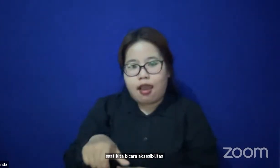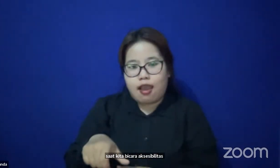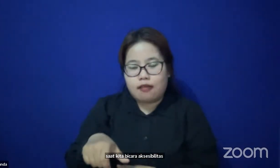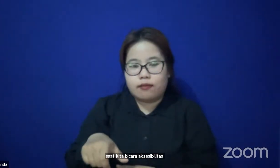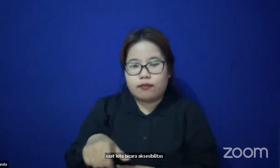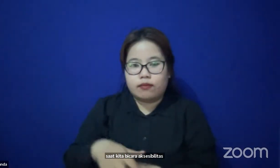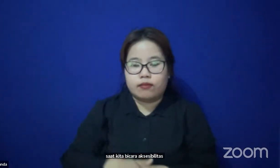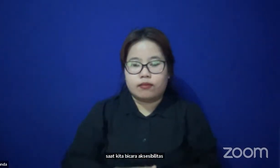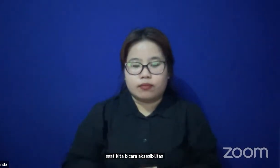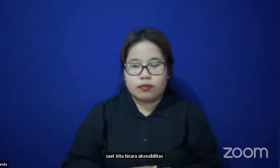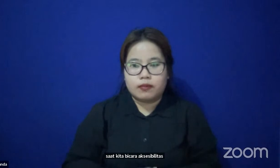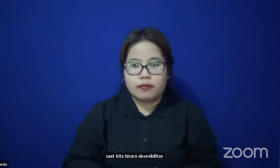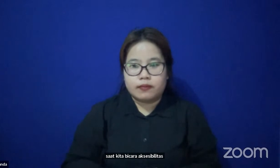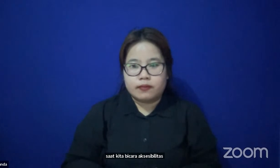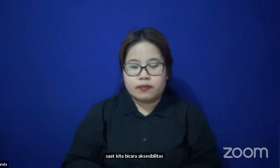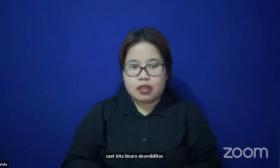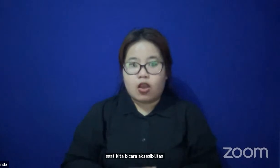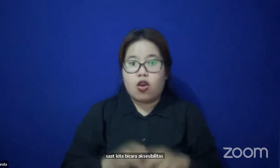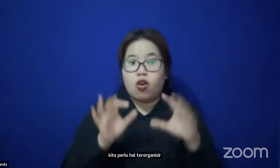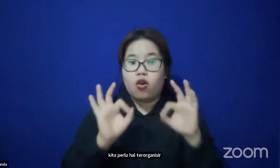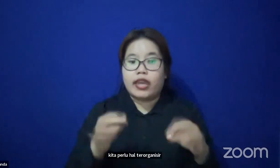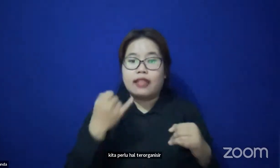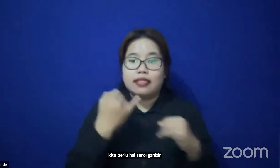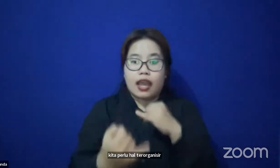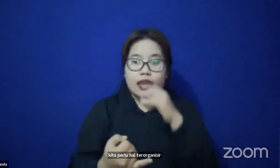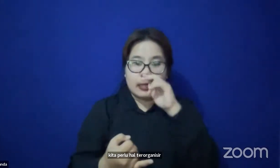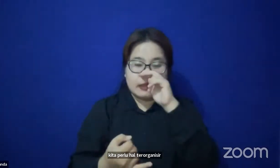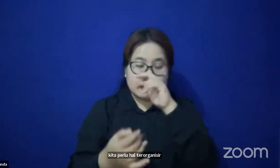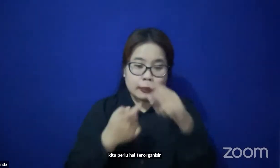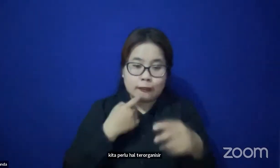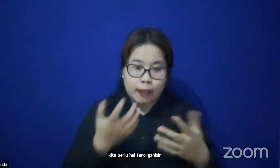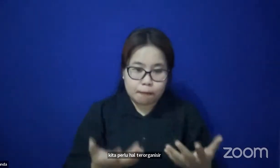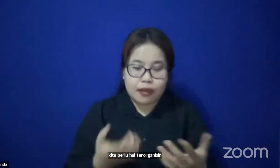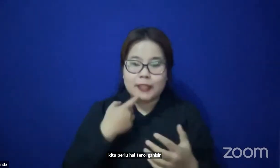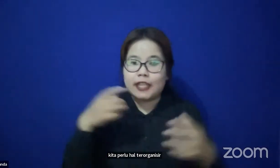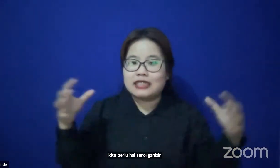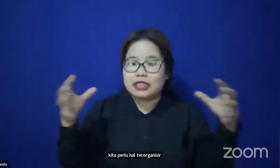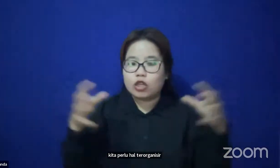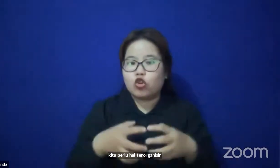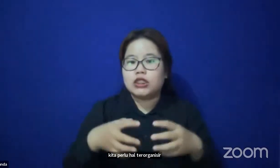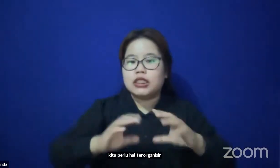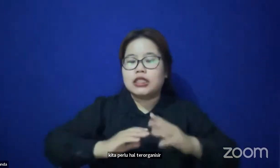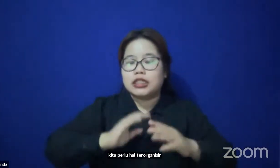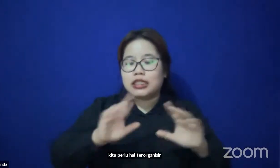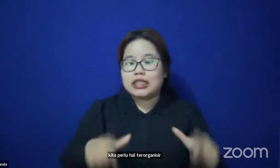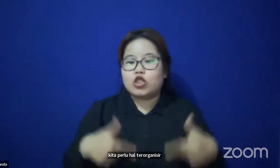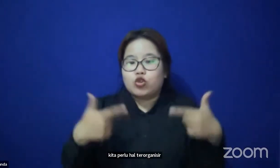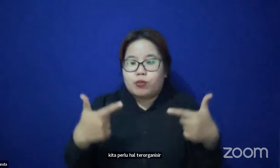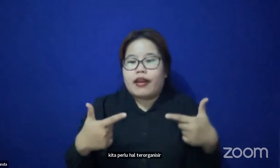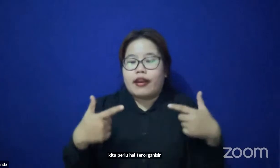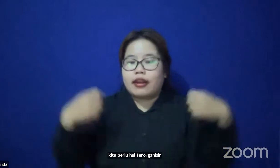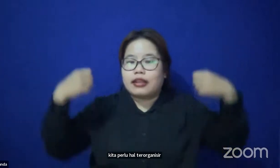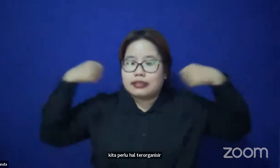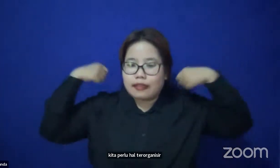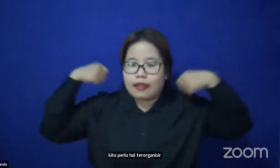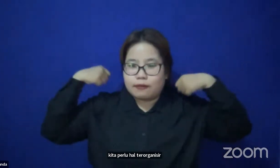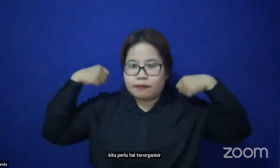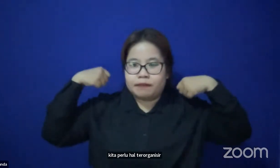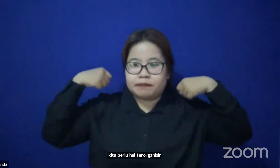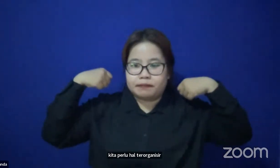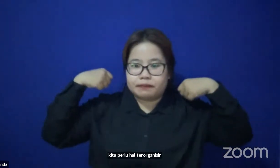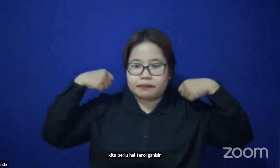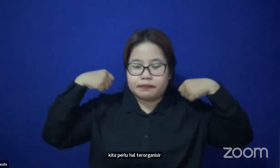life cycle of health and accounting for all the